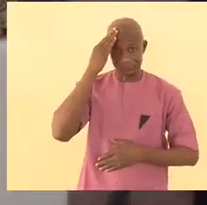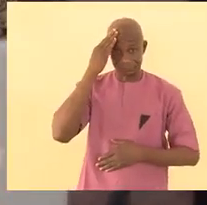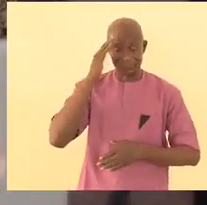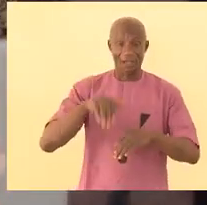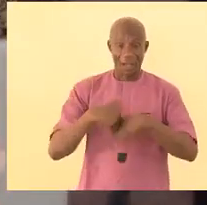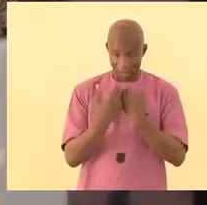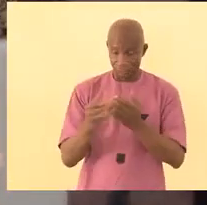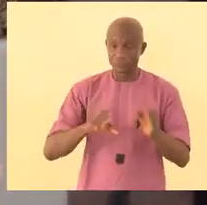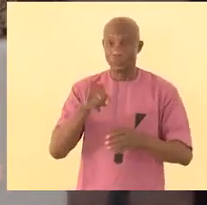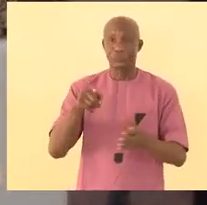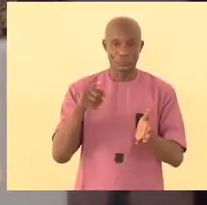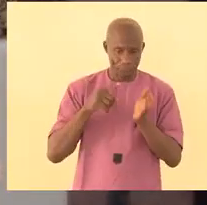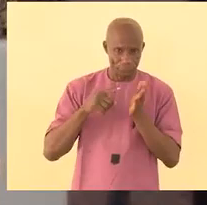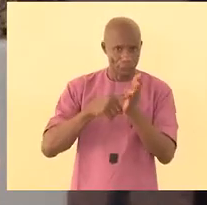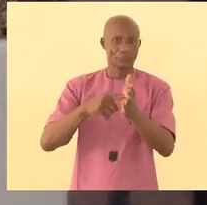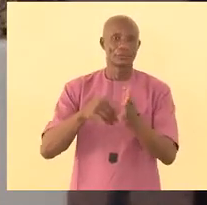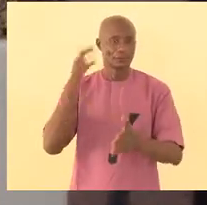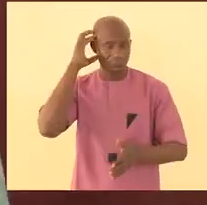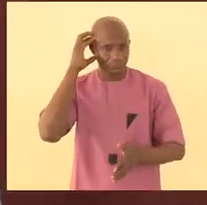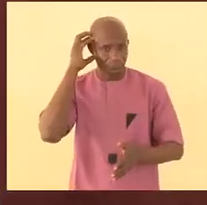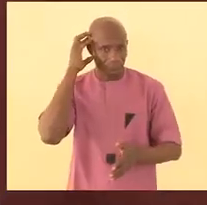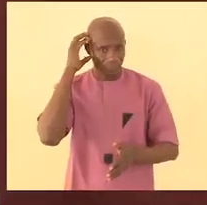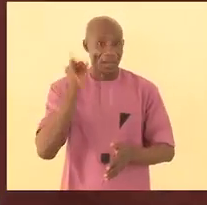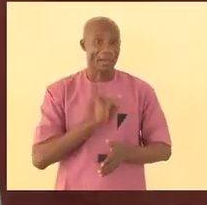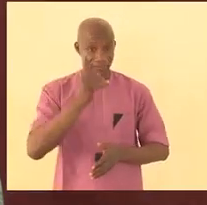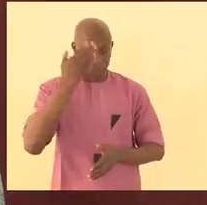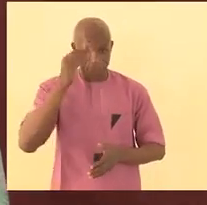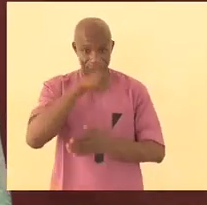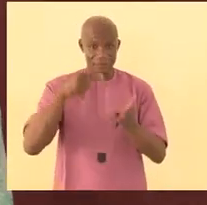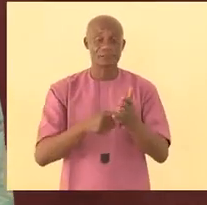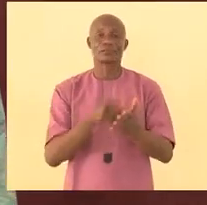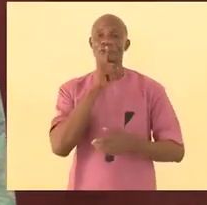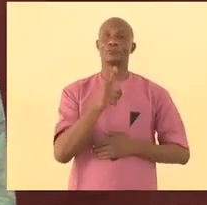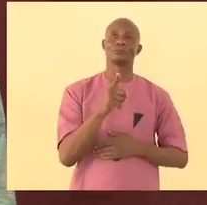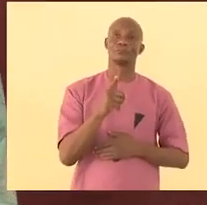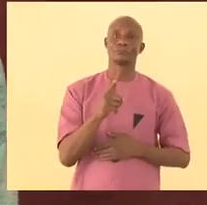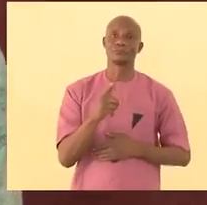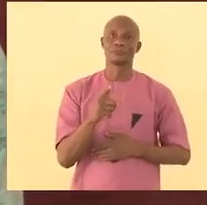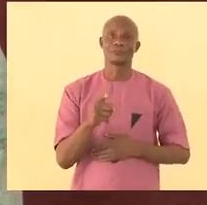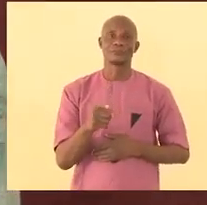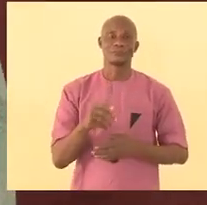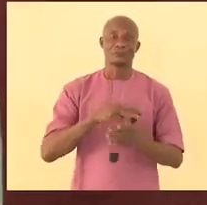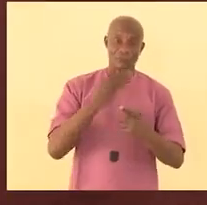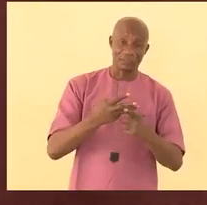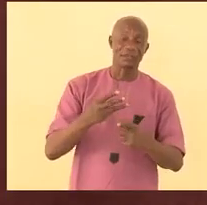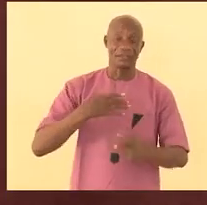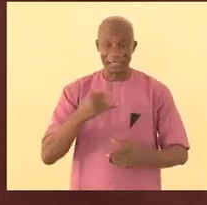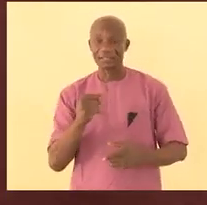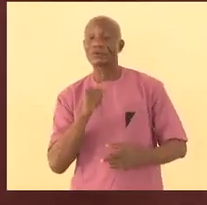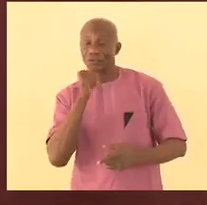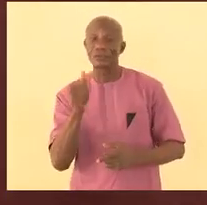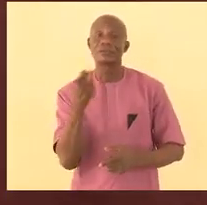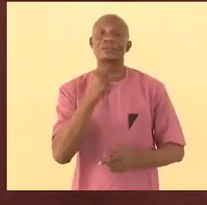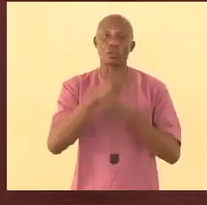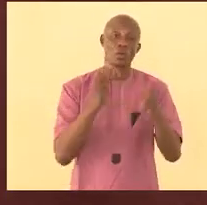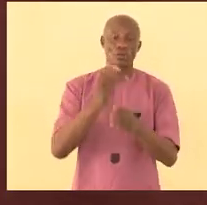So how do you show that you hear his voice? I realize this truth. I realize that whether we like it or not, he will come back. And the